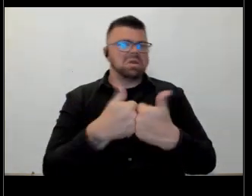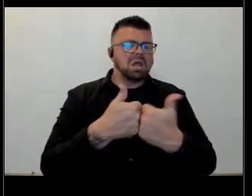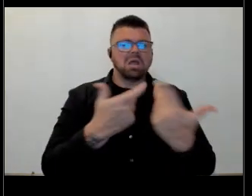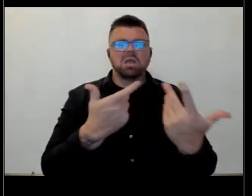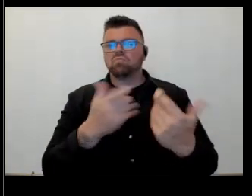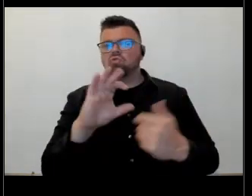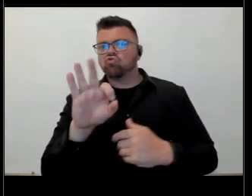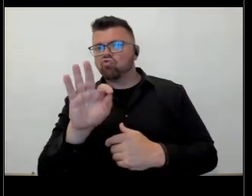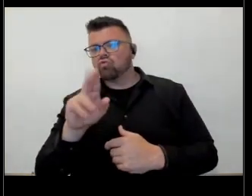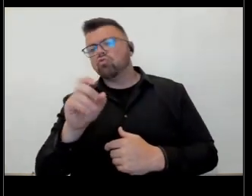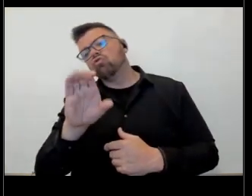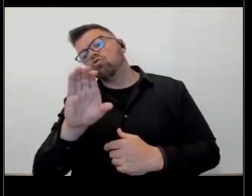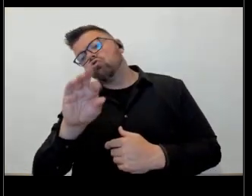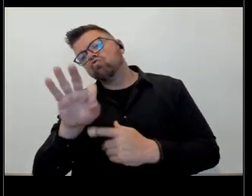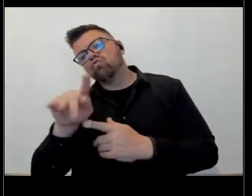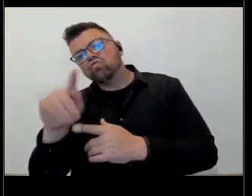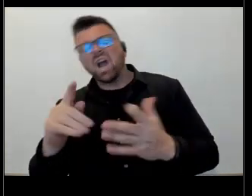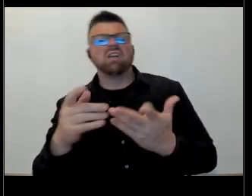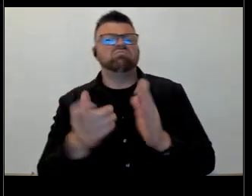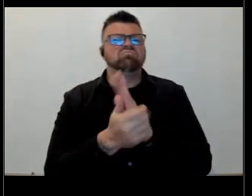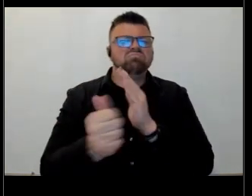accessible.